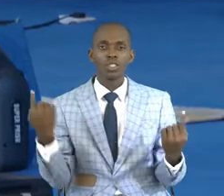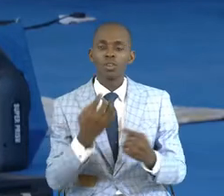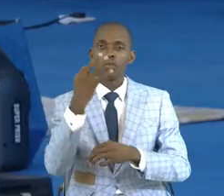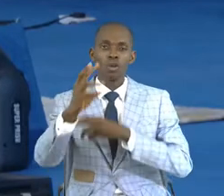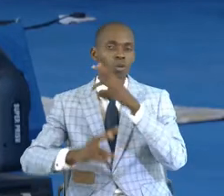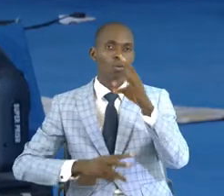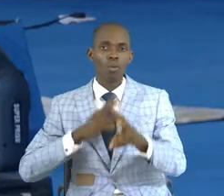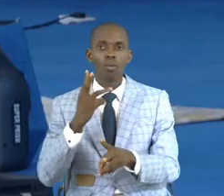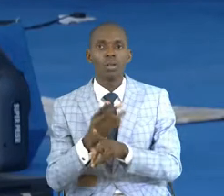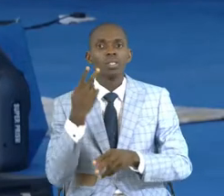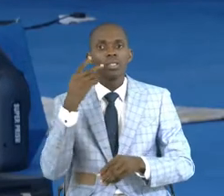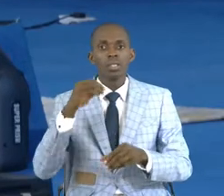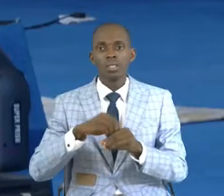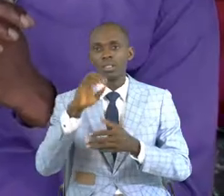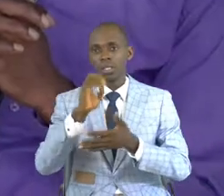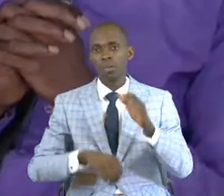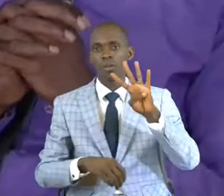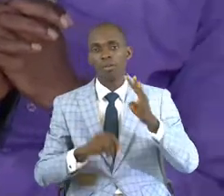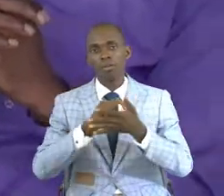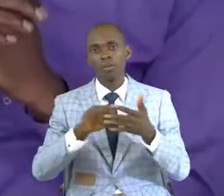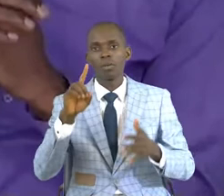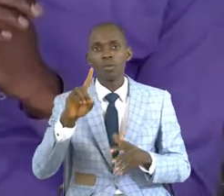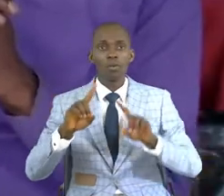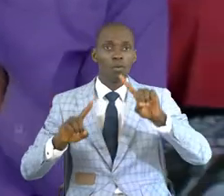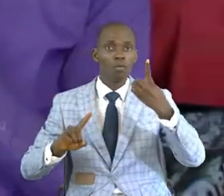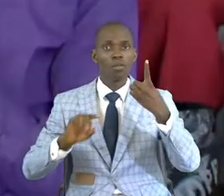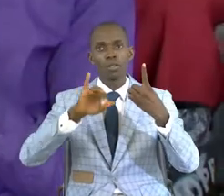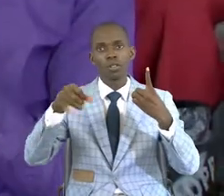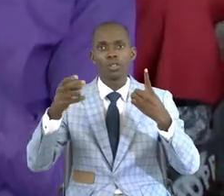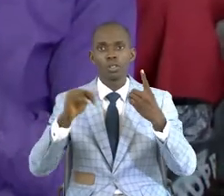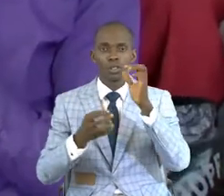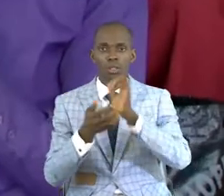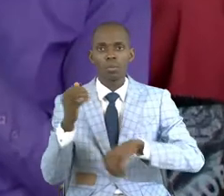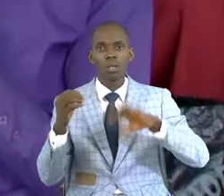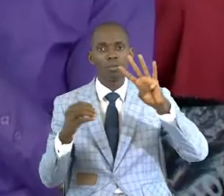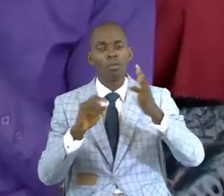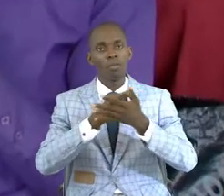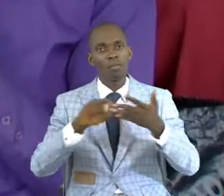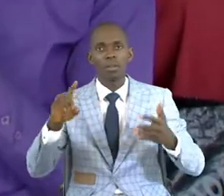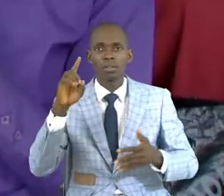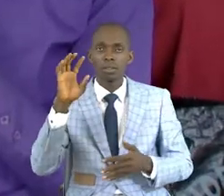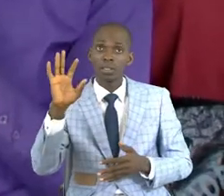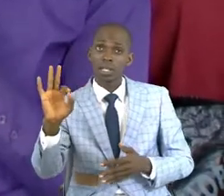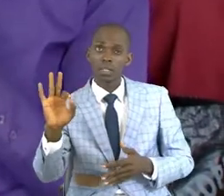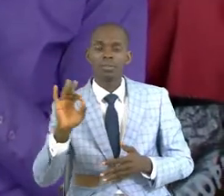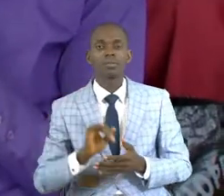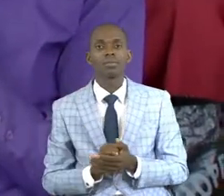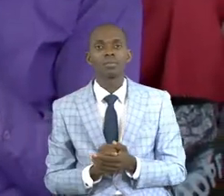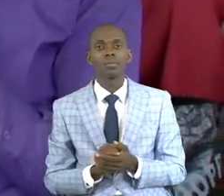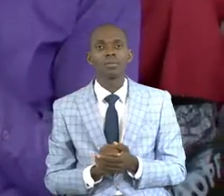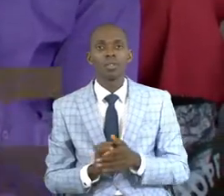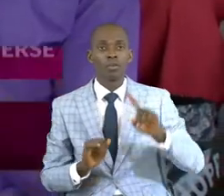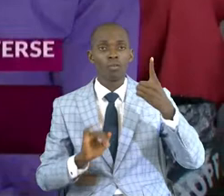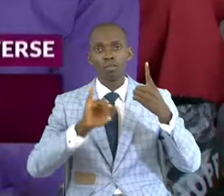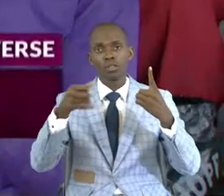verse 9. 1 John chapter 4, reading from verse 9, it says,